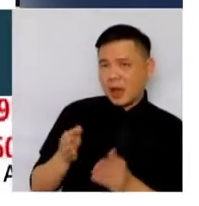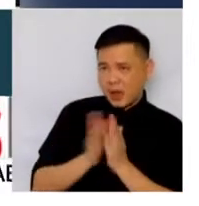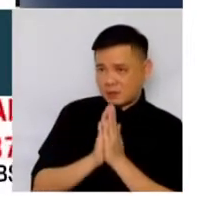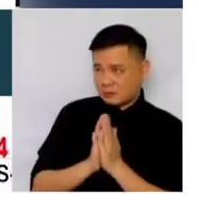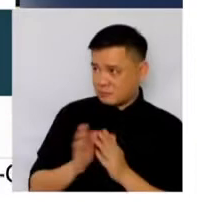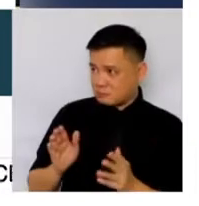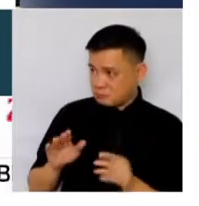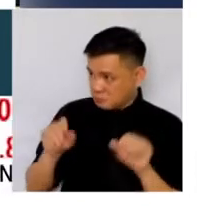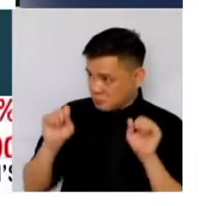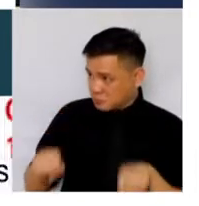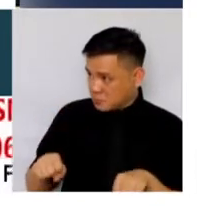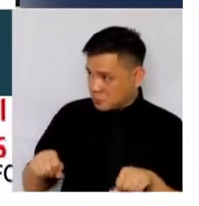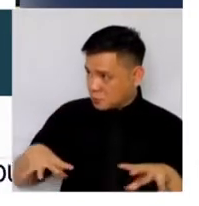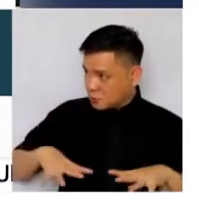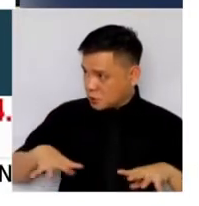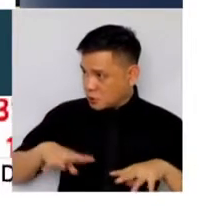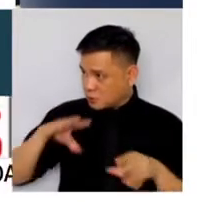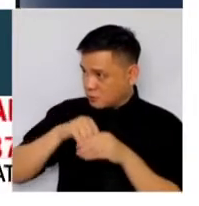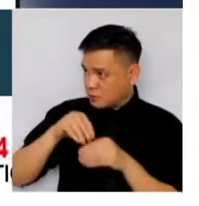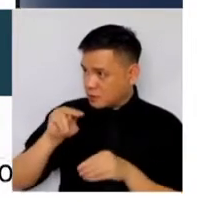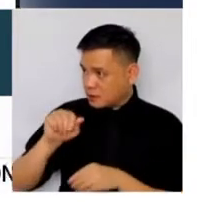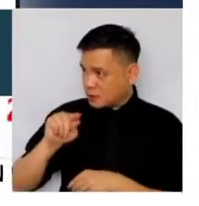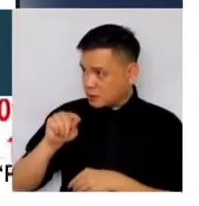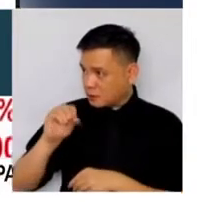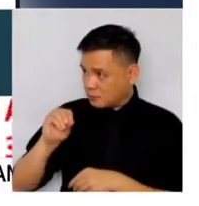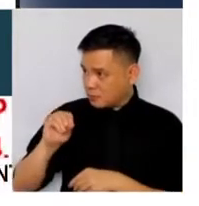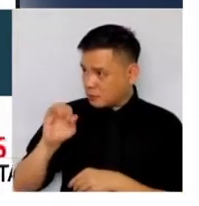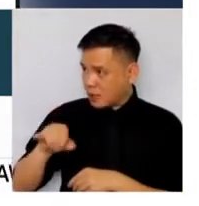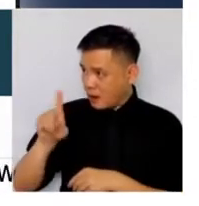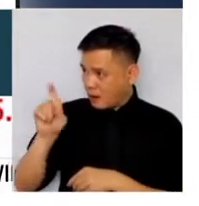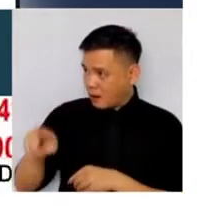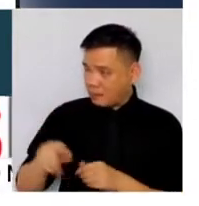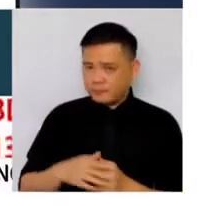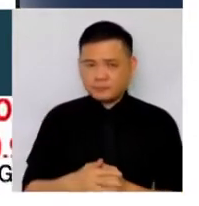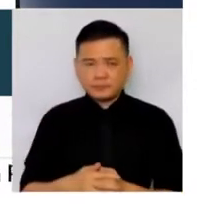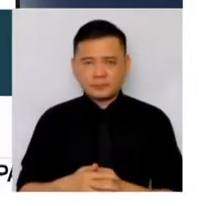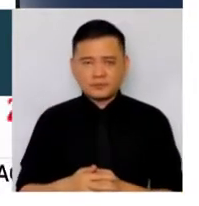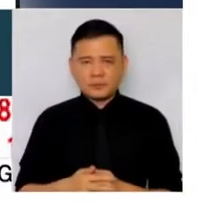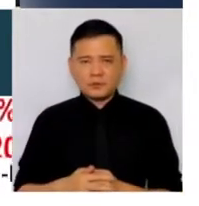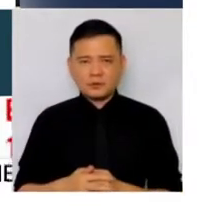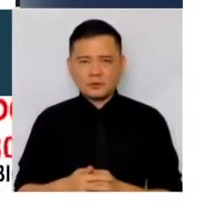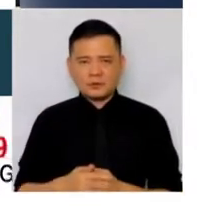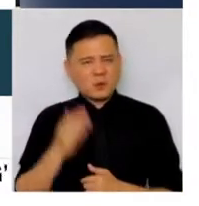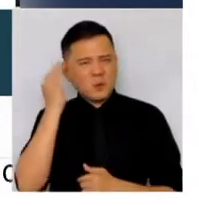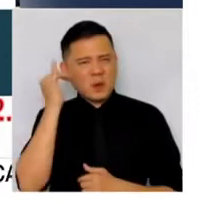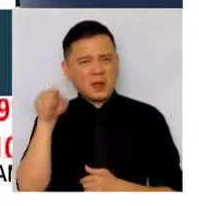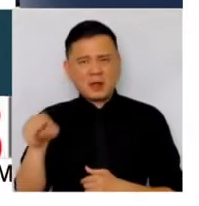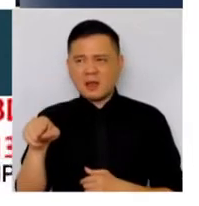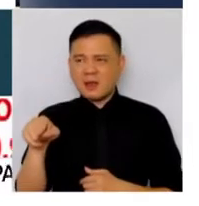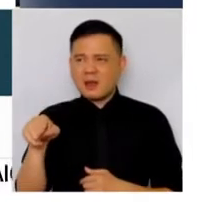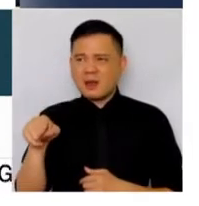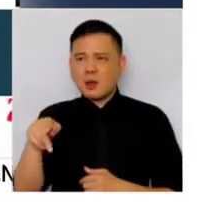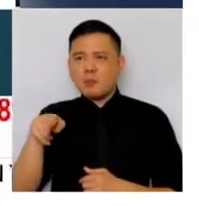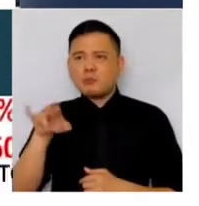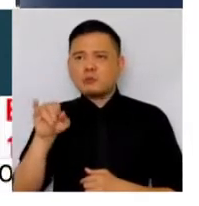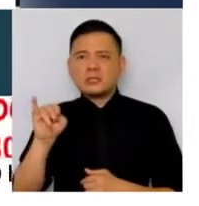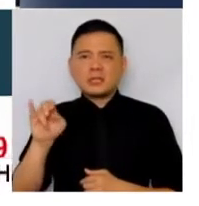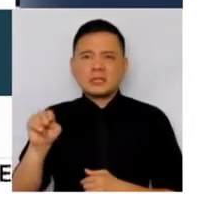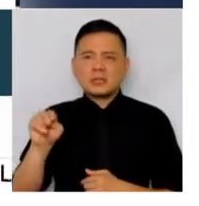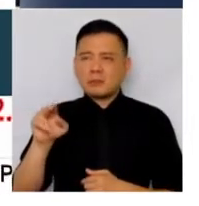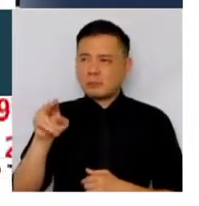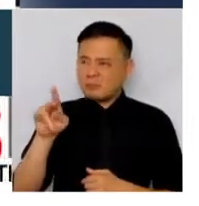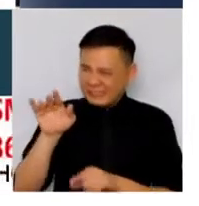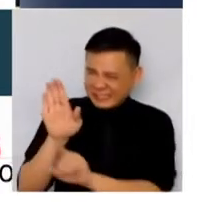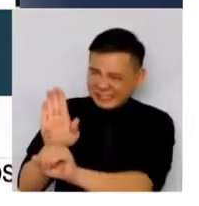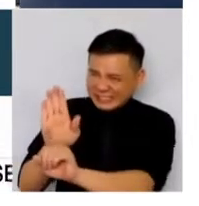member of the NATO. Does anybody know that? Mm. Which means, why are they painting Putin as the enemy when they're